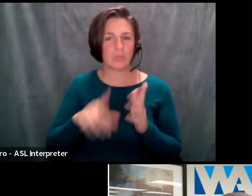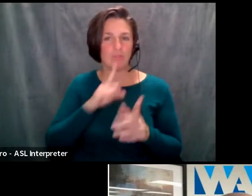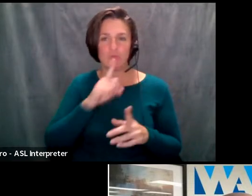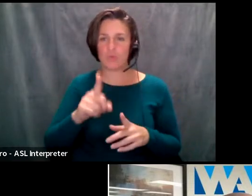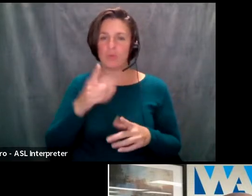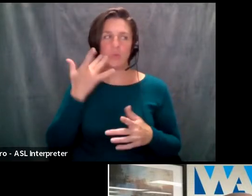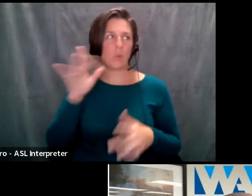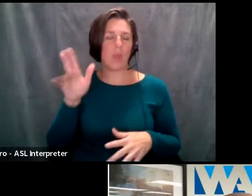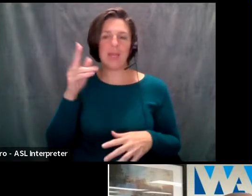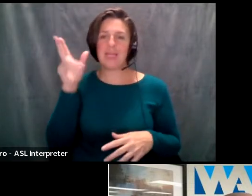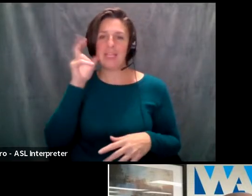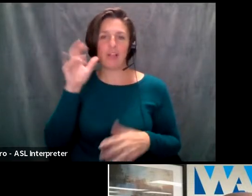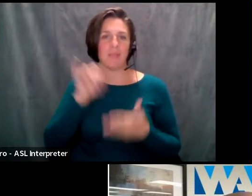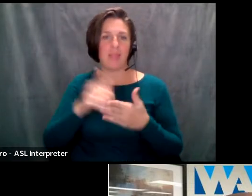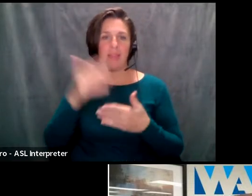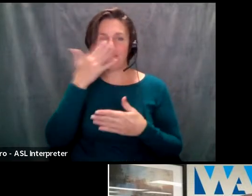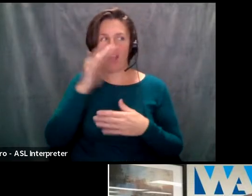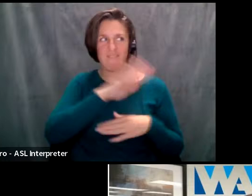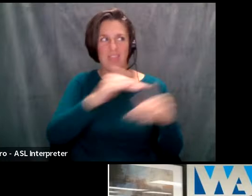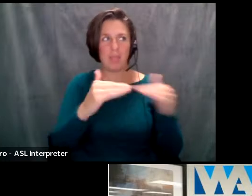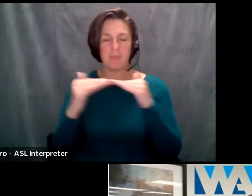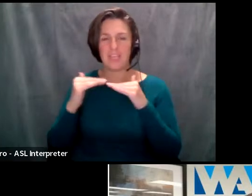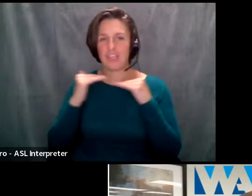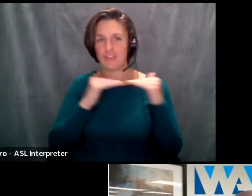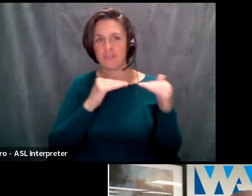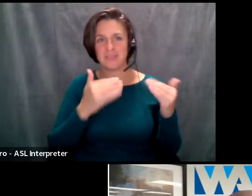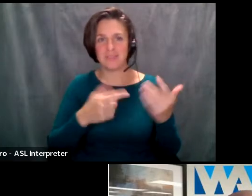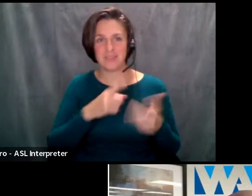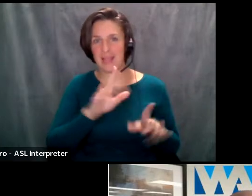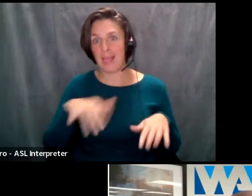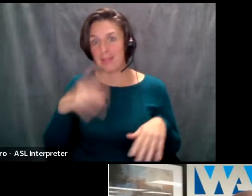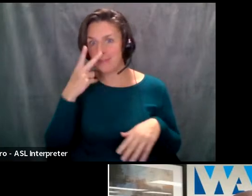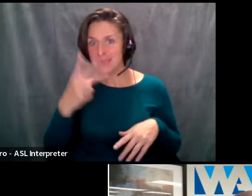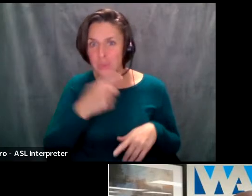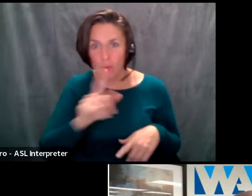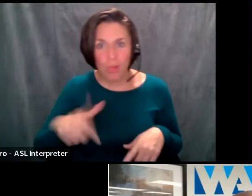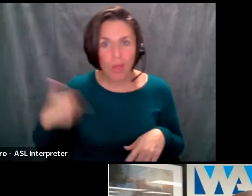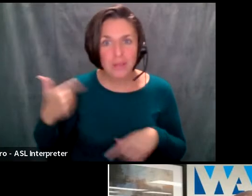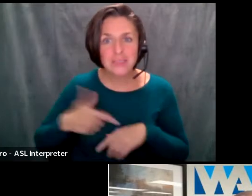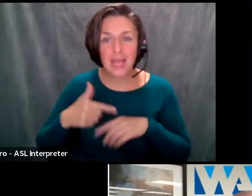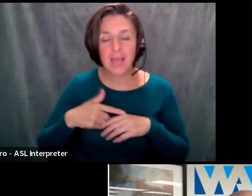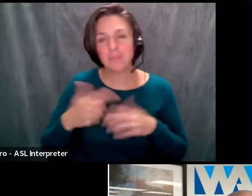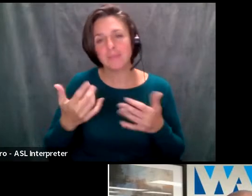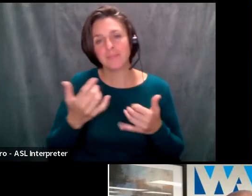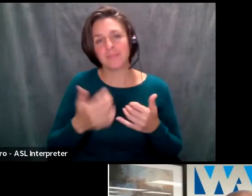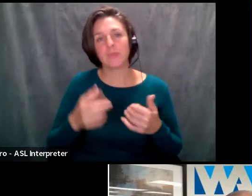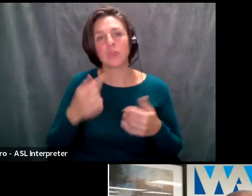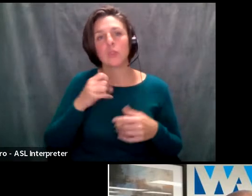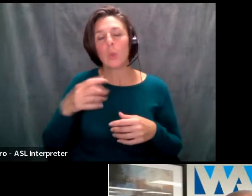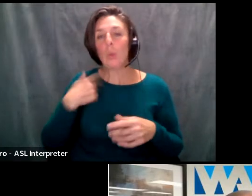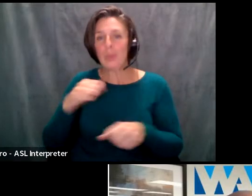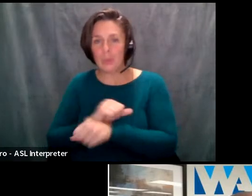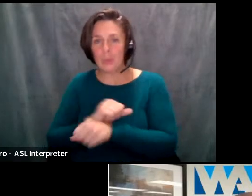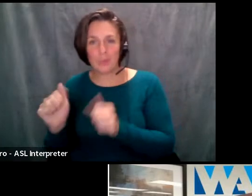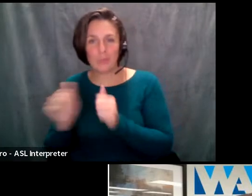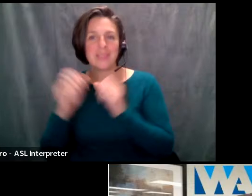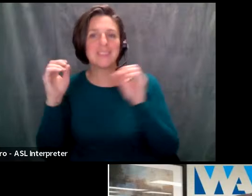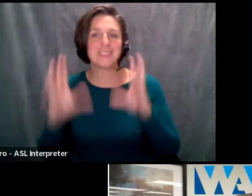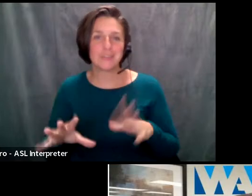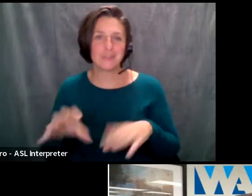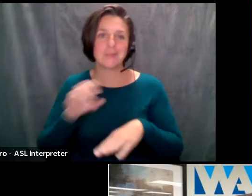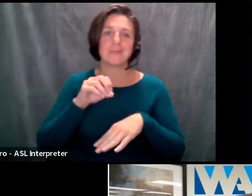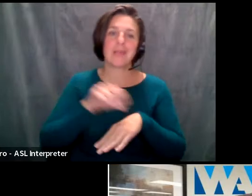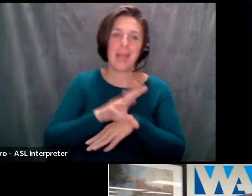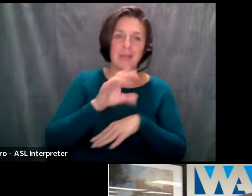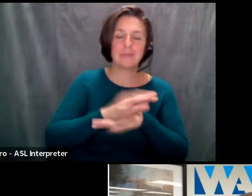in front of their peers, is that they haven't been seen for so long. And so we work with teachers, our counselors, and then reach out